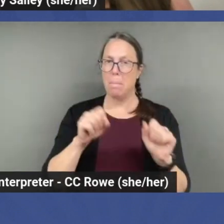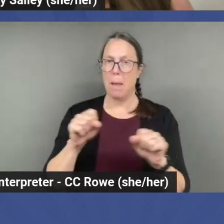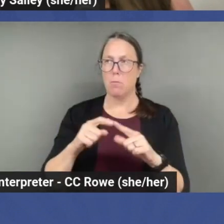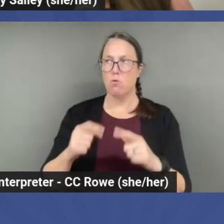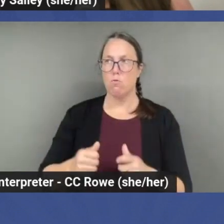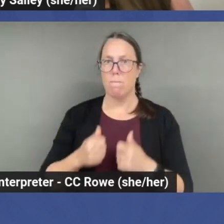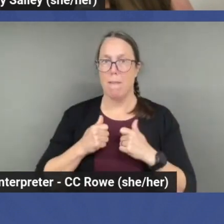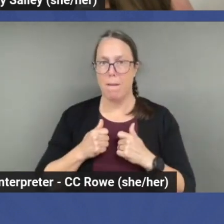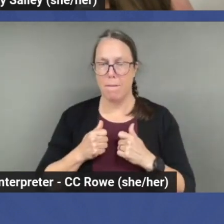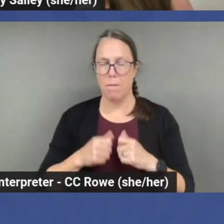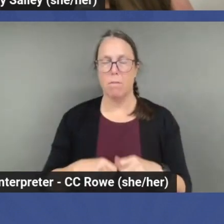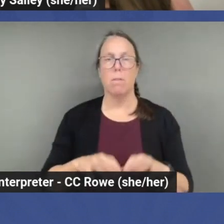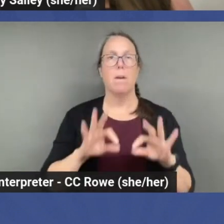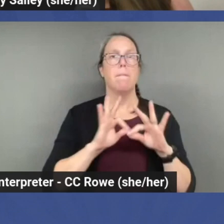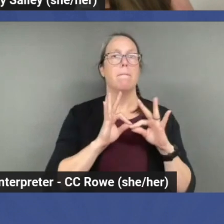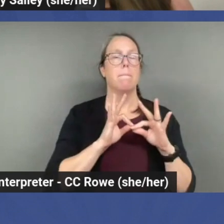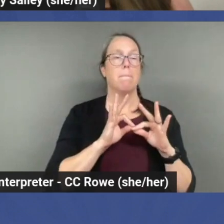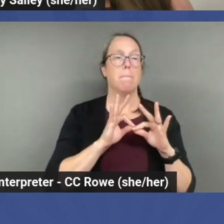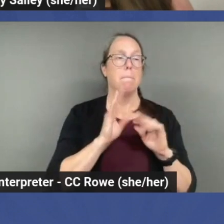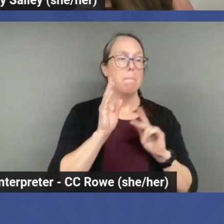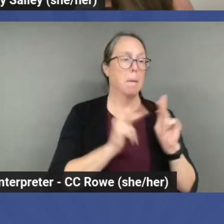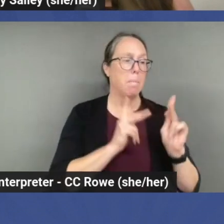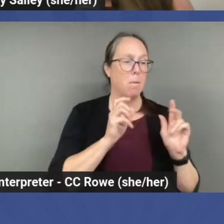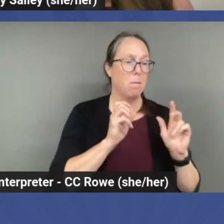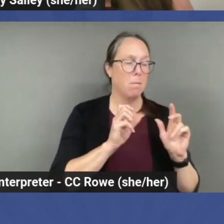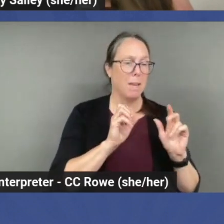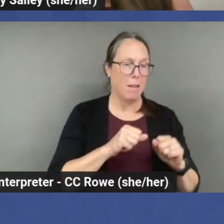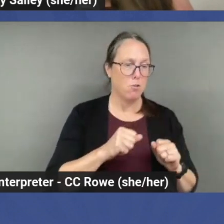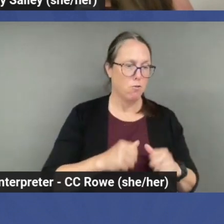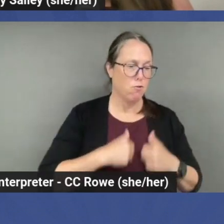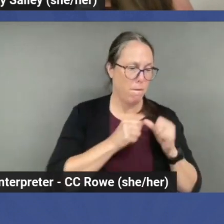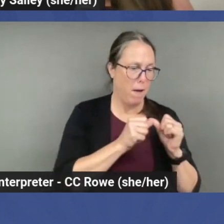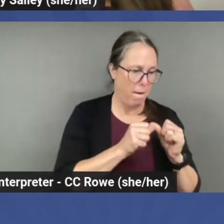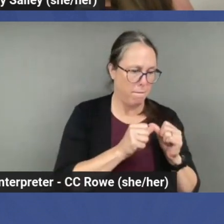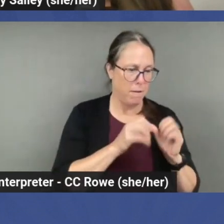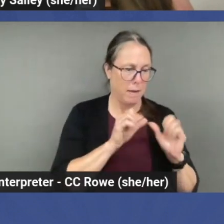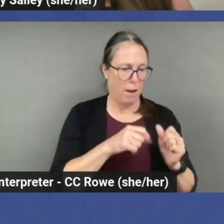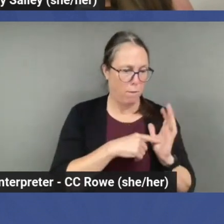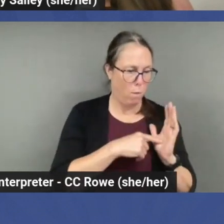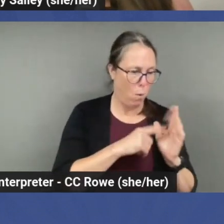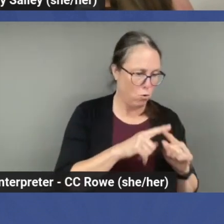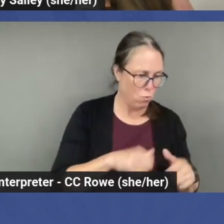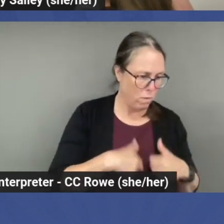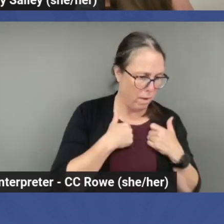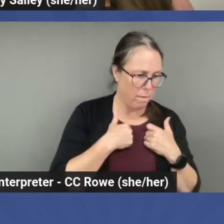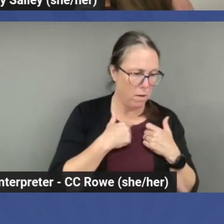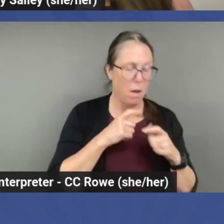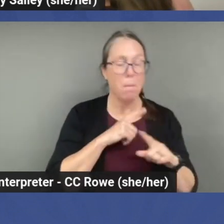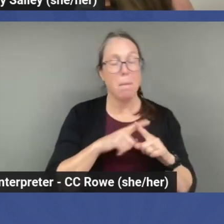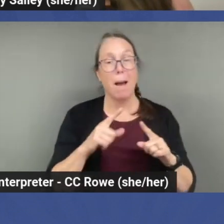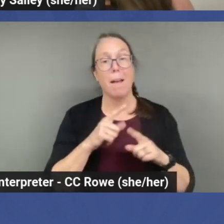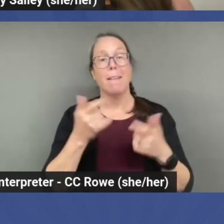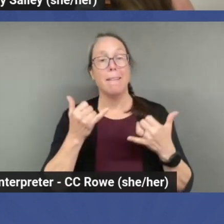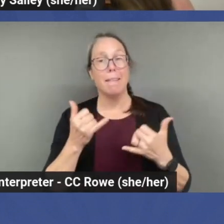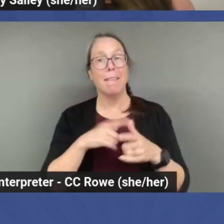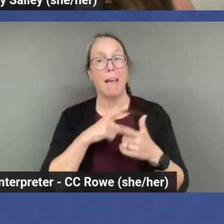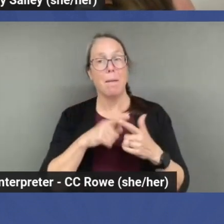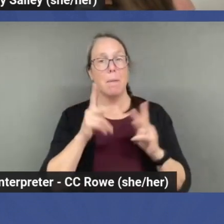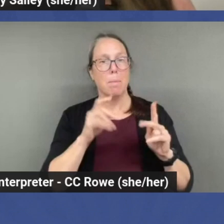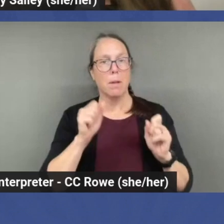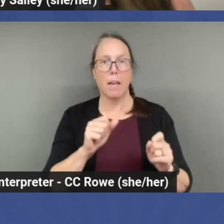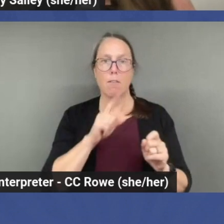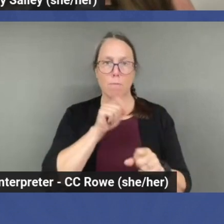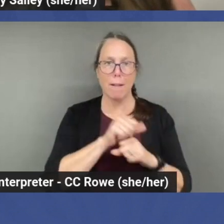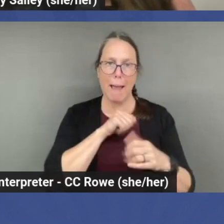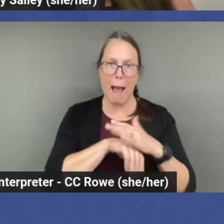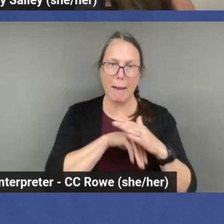spend more time on the internet then without having to think about where that extra income is coming from. Yeah, right. Like we're talking about